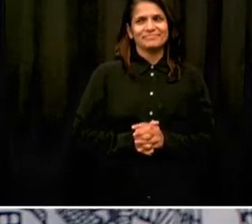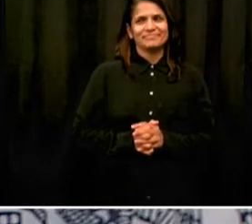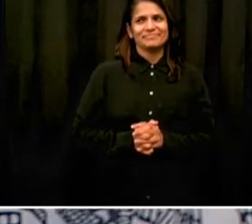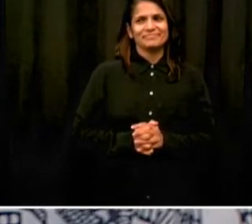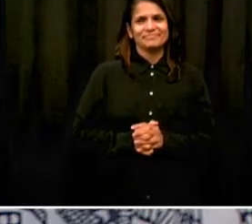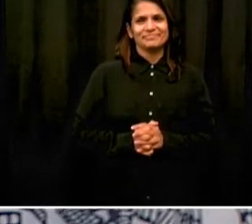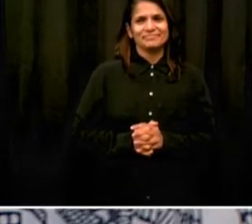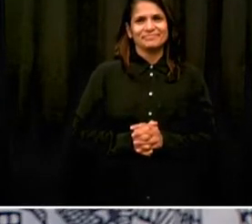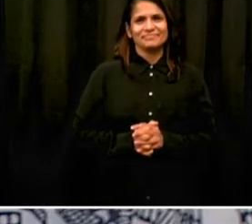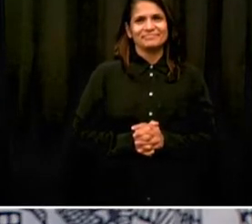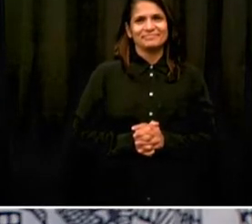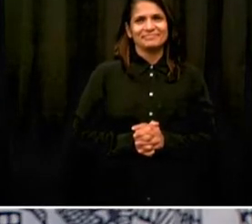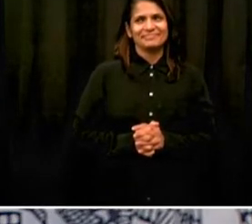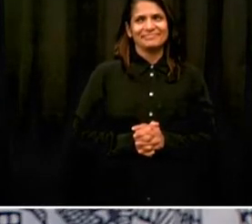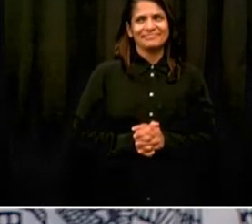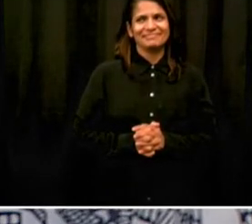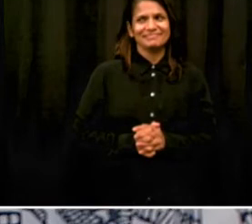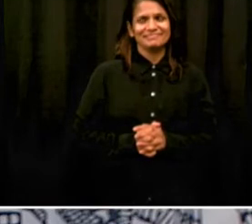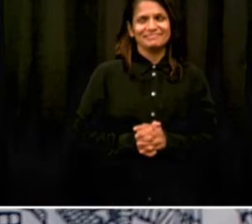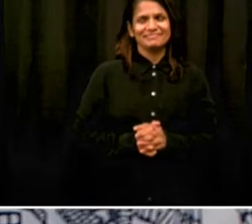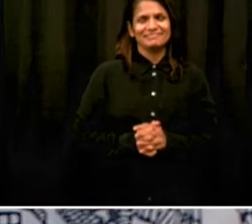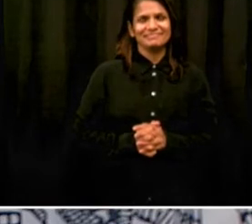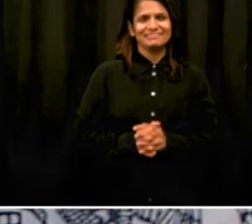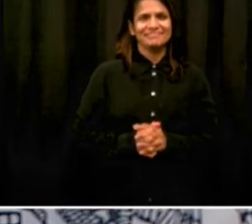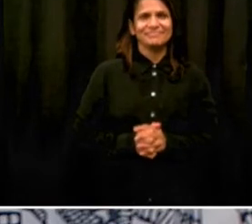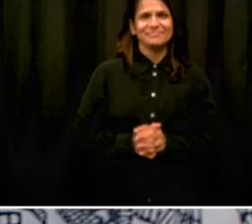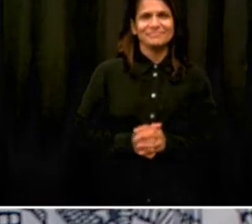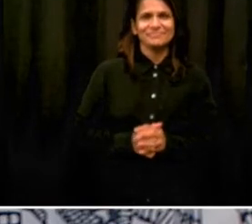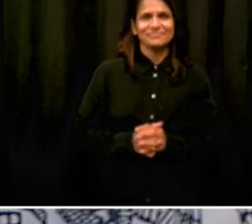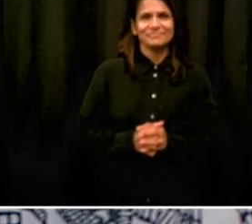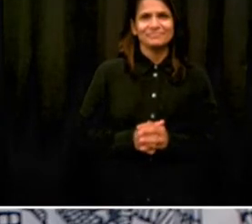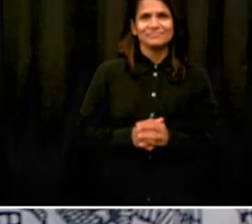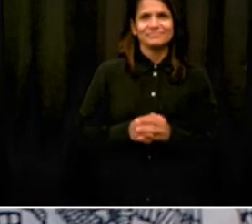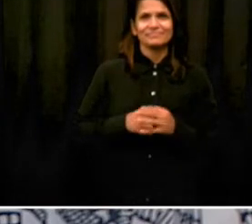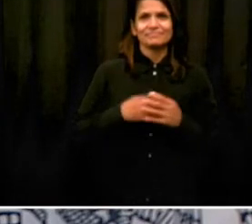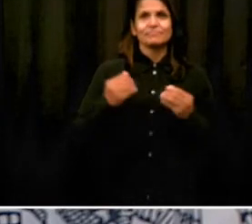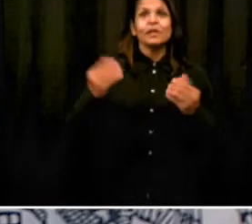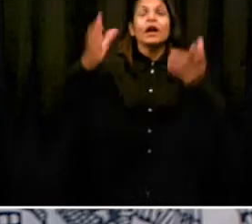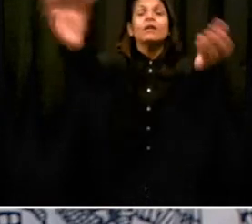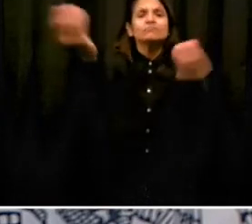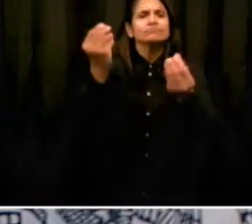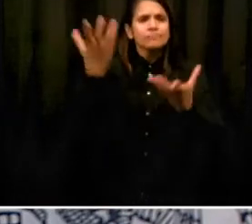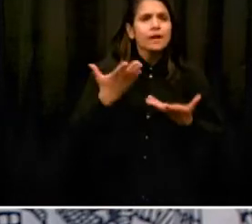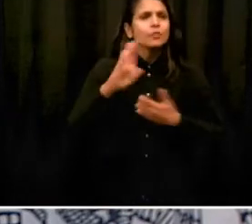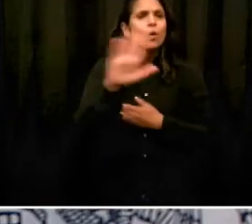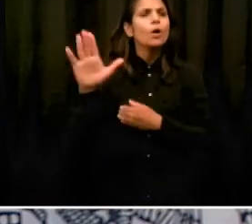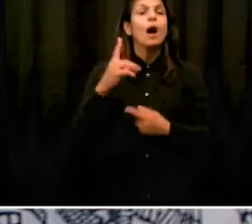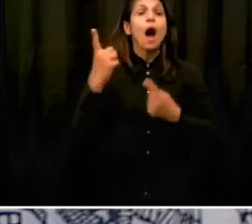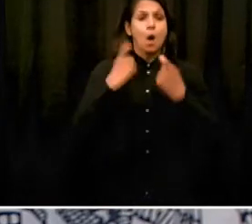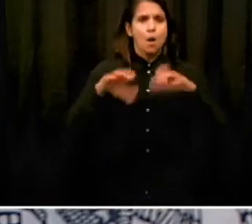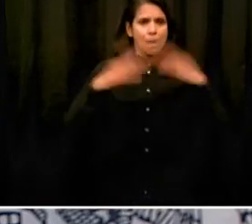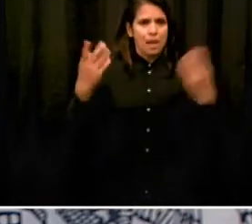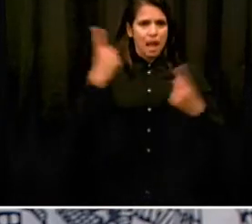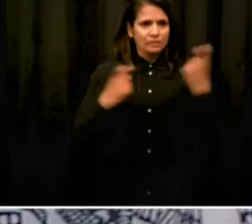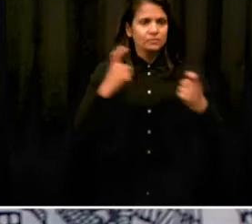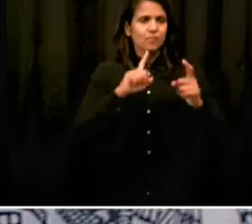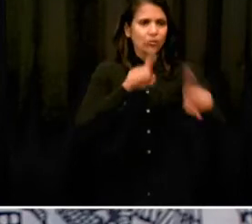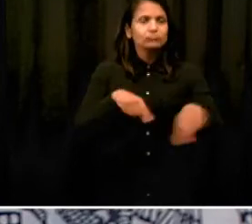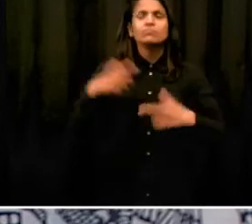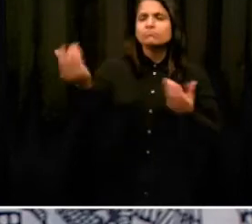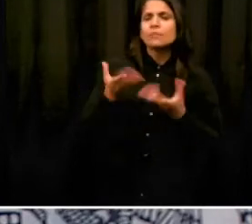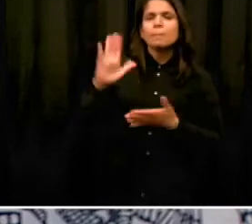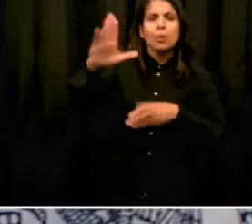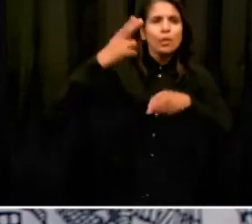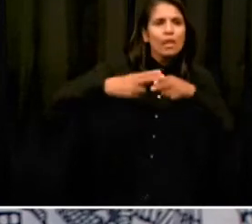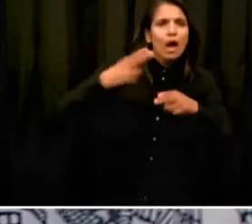media, and please let me know the name and outlet of each journalist. We'll now begin our Q&A. As a reminder, we're joined today by First